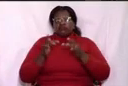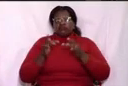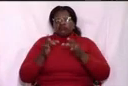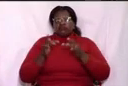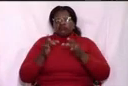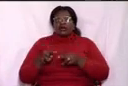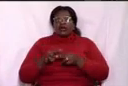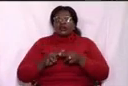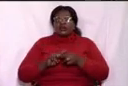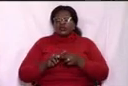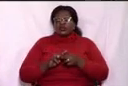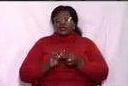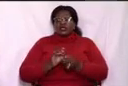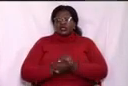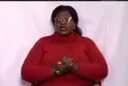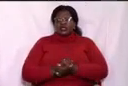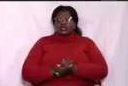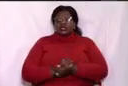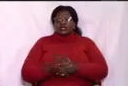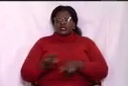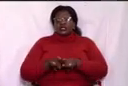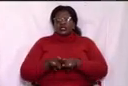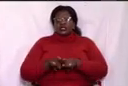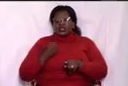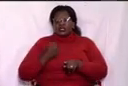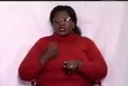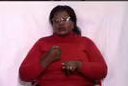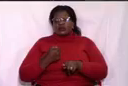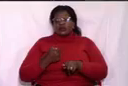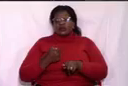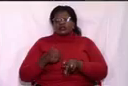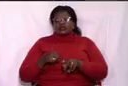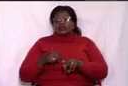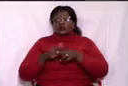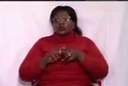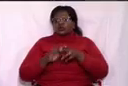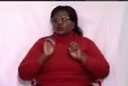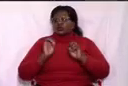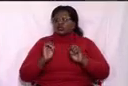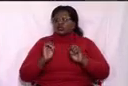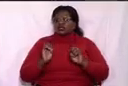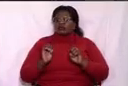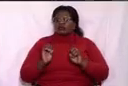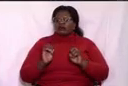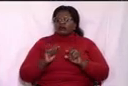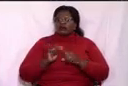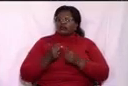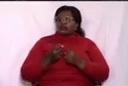moment. So currently, I don't use any of the traditional